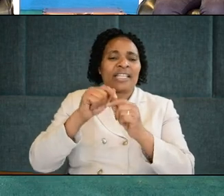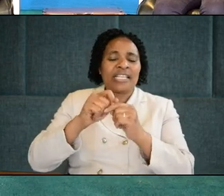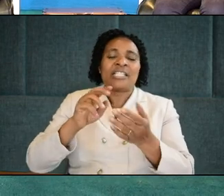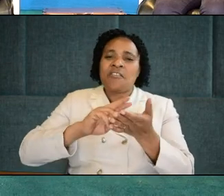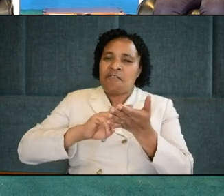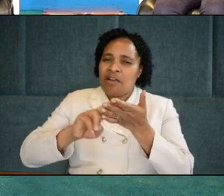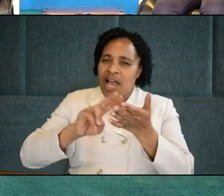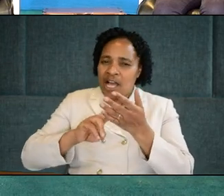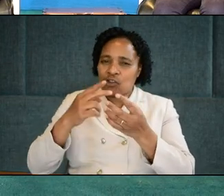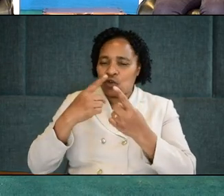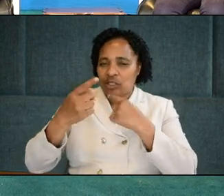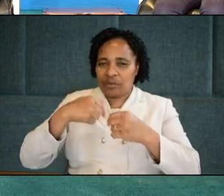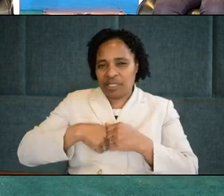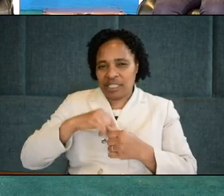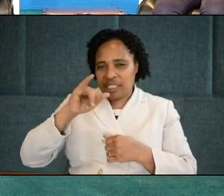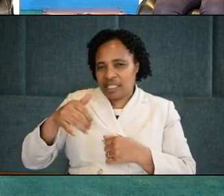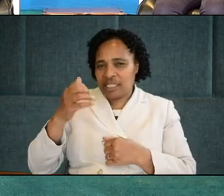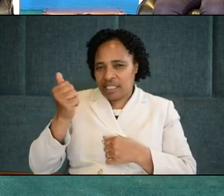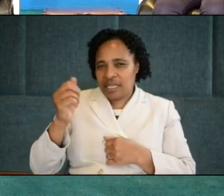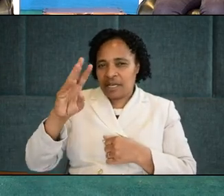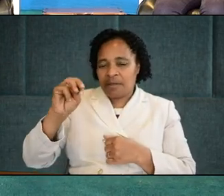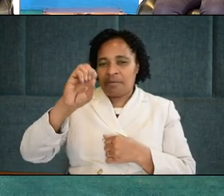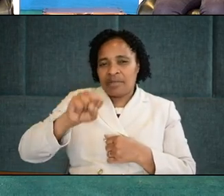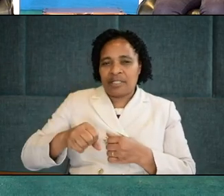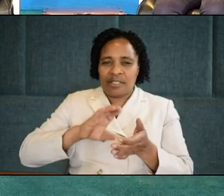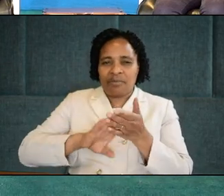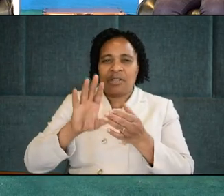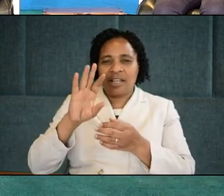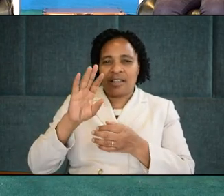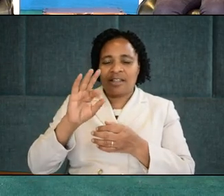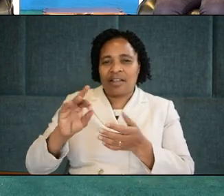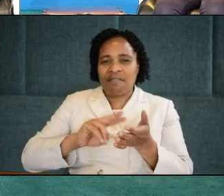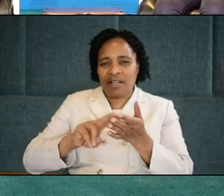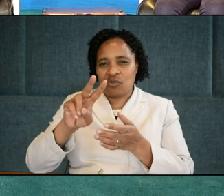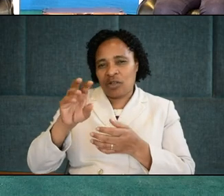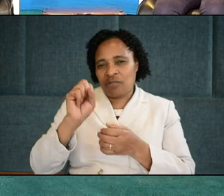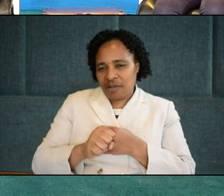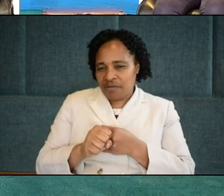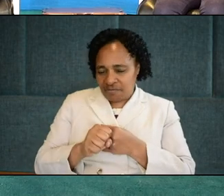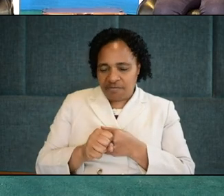as well? James 2:25? Well, no.